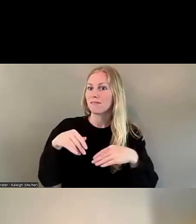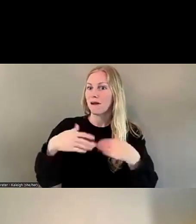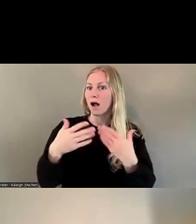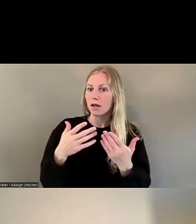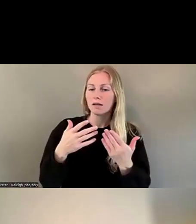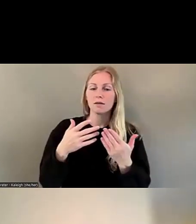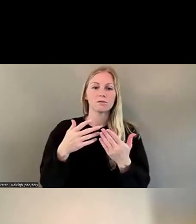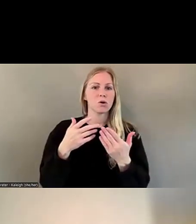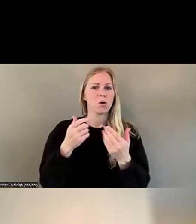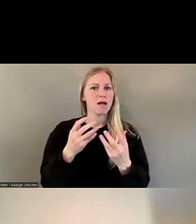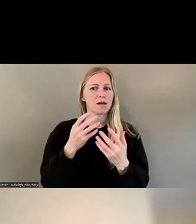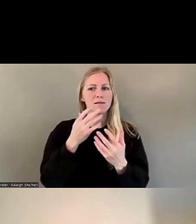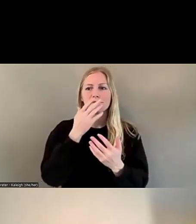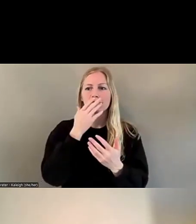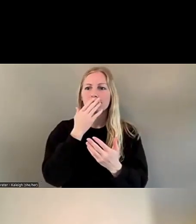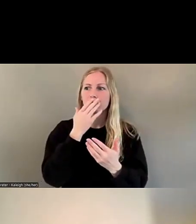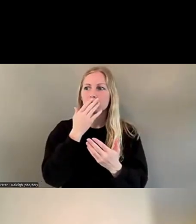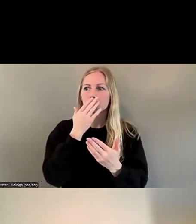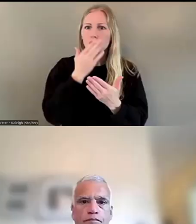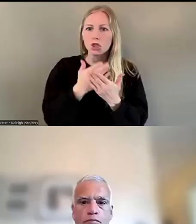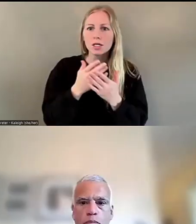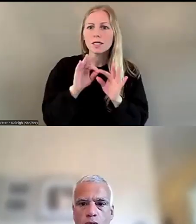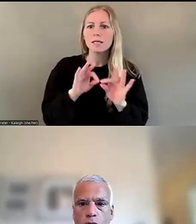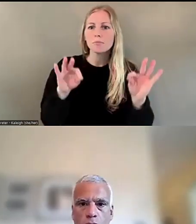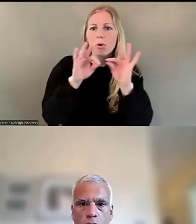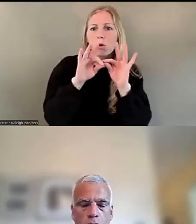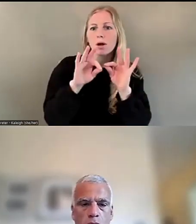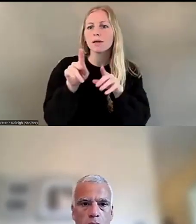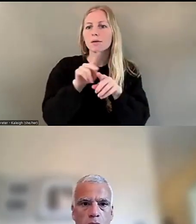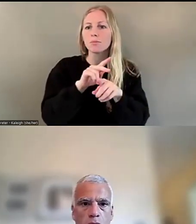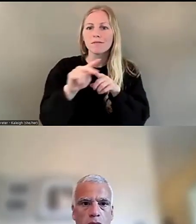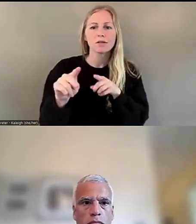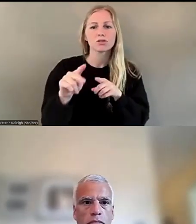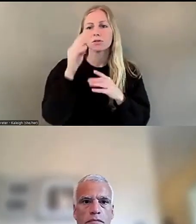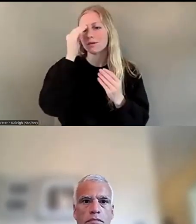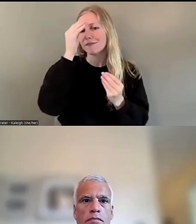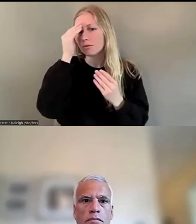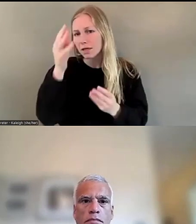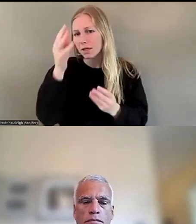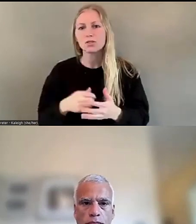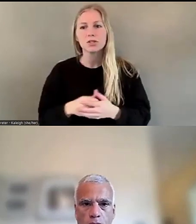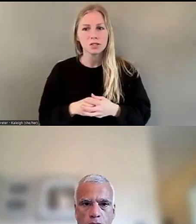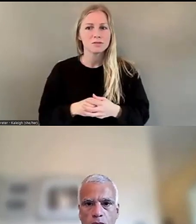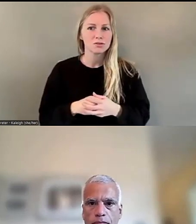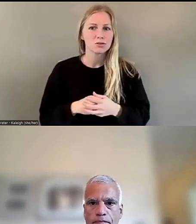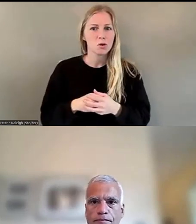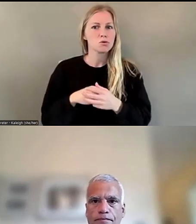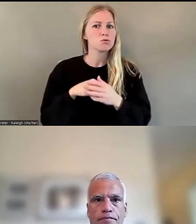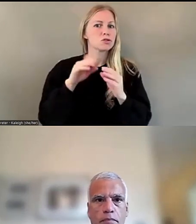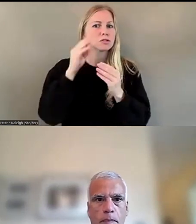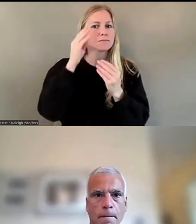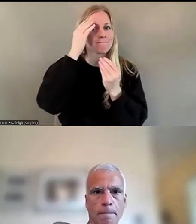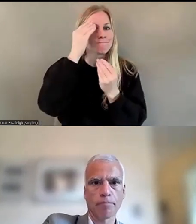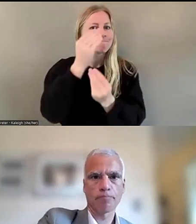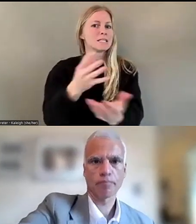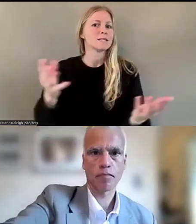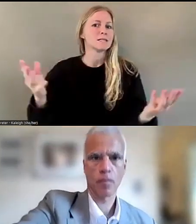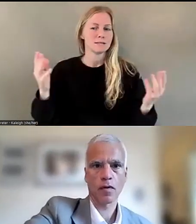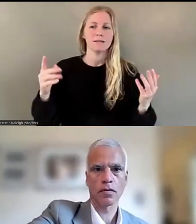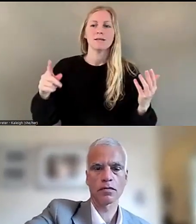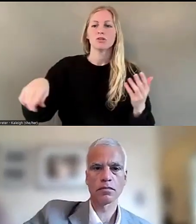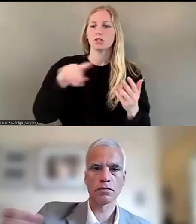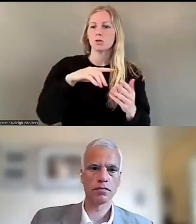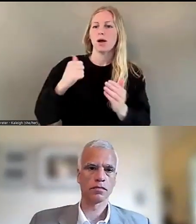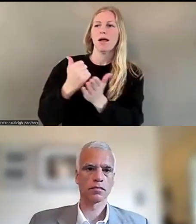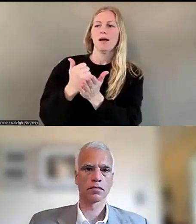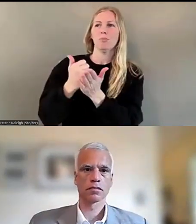lot of very important professional information to help you understand the issues